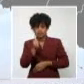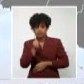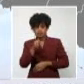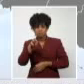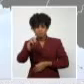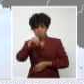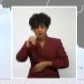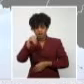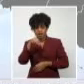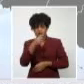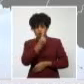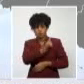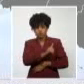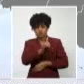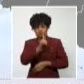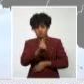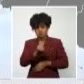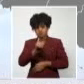case.